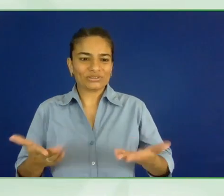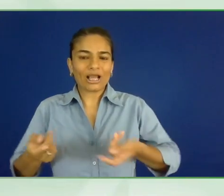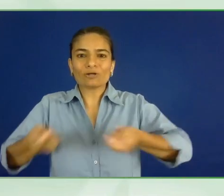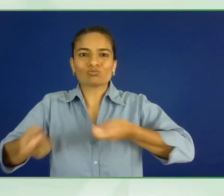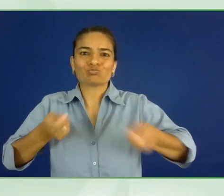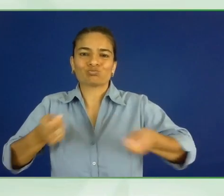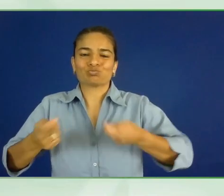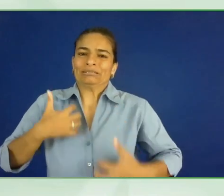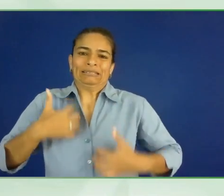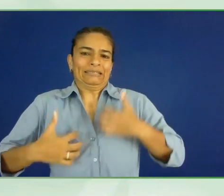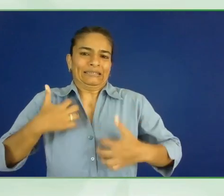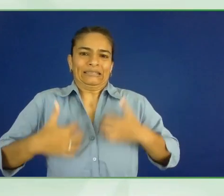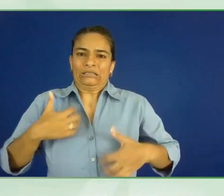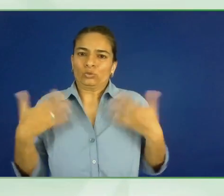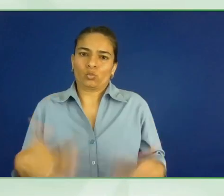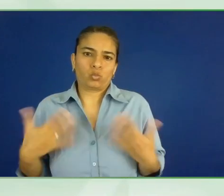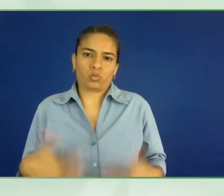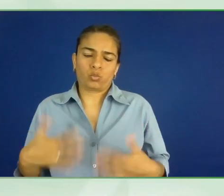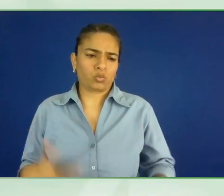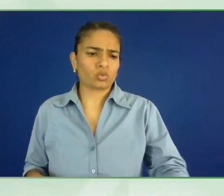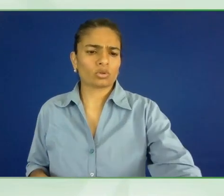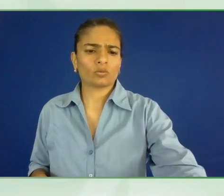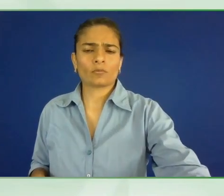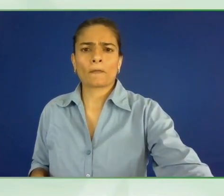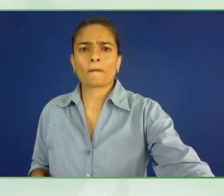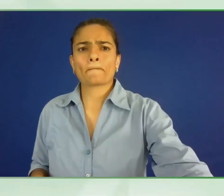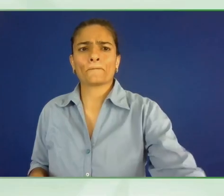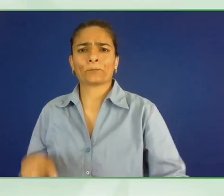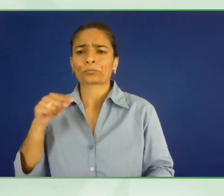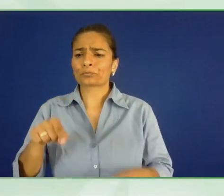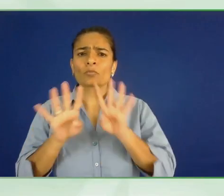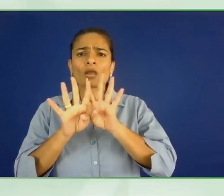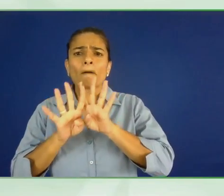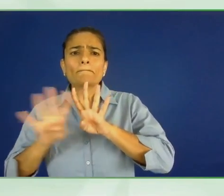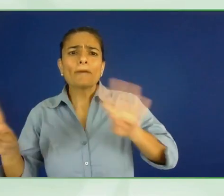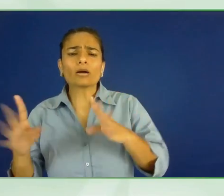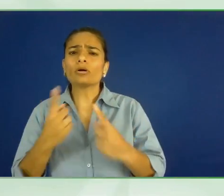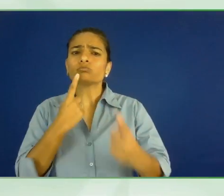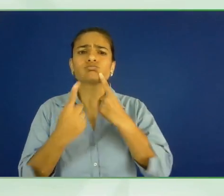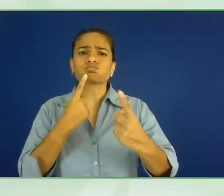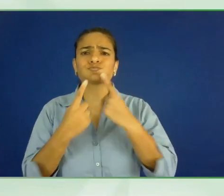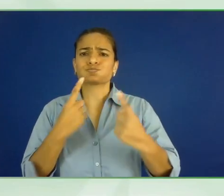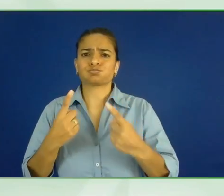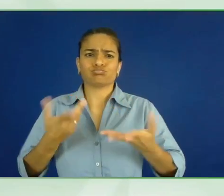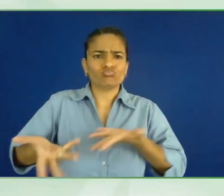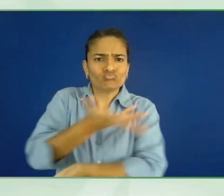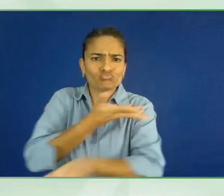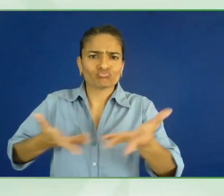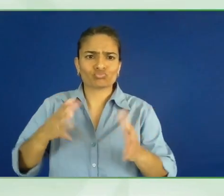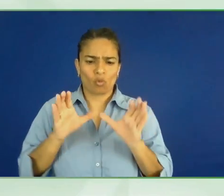Disabled Persons Organization as 360 Facilitators. My name is